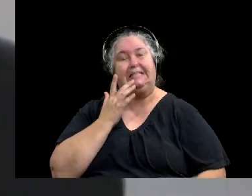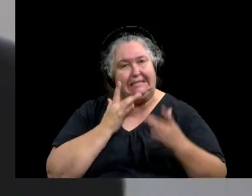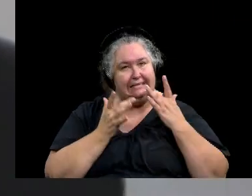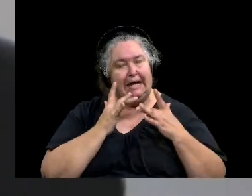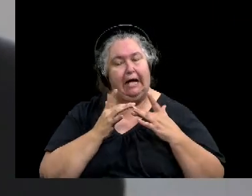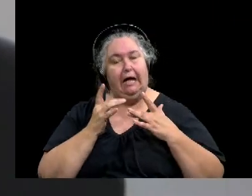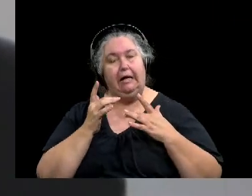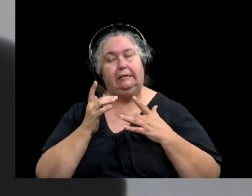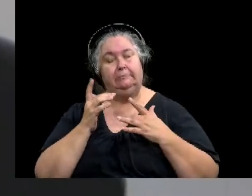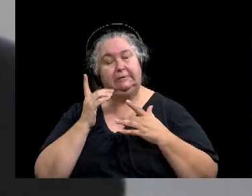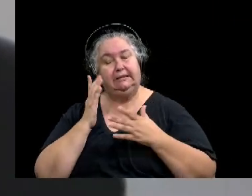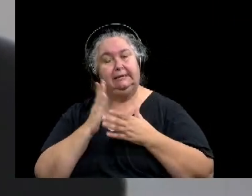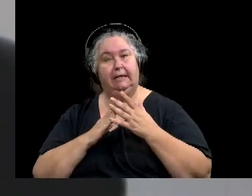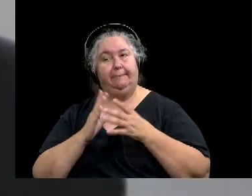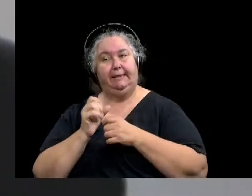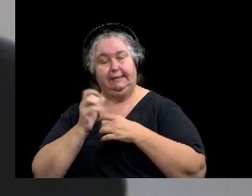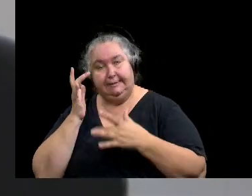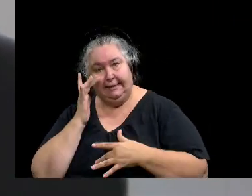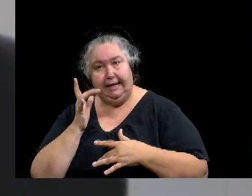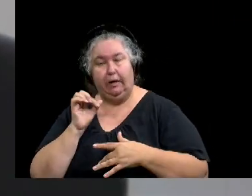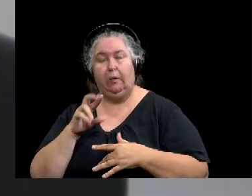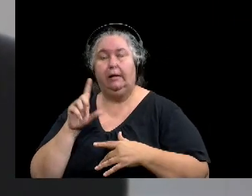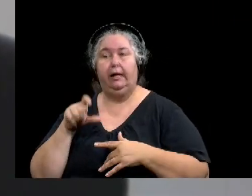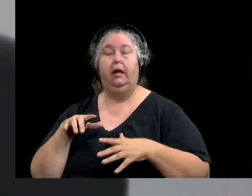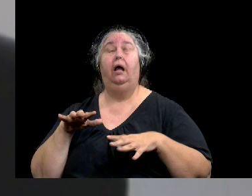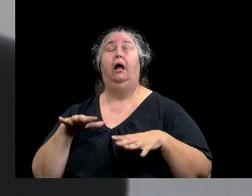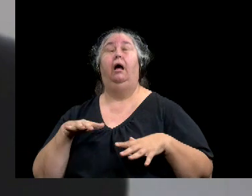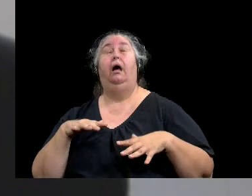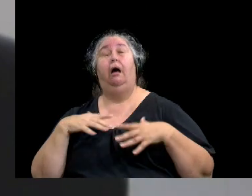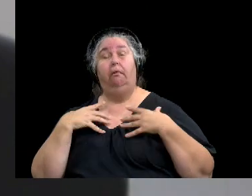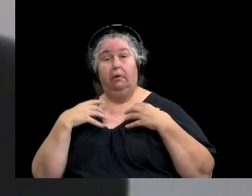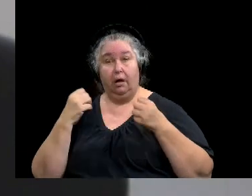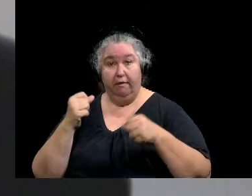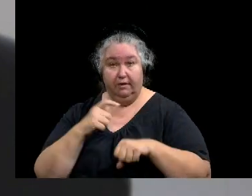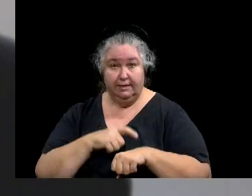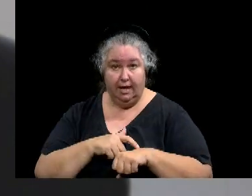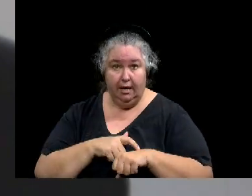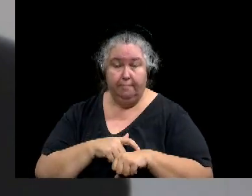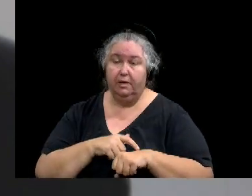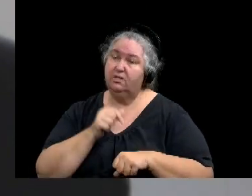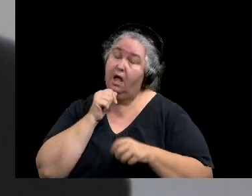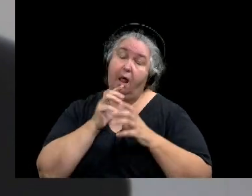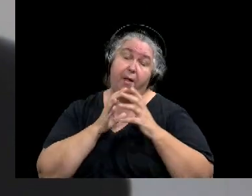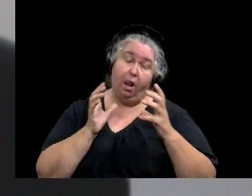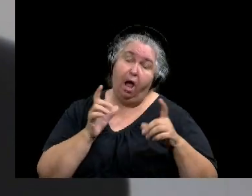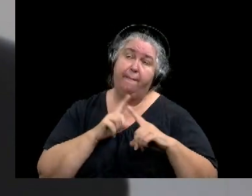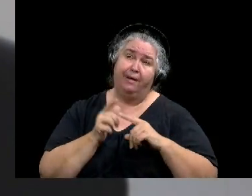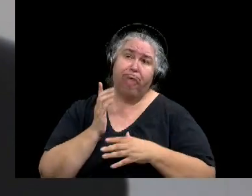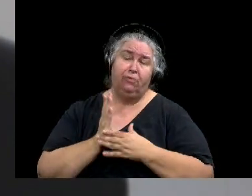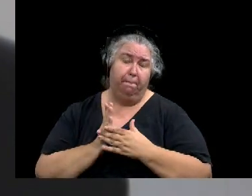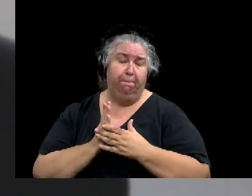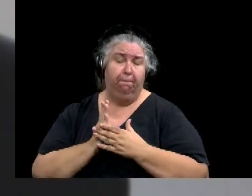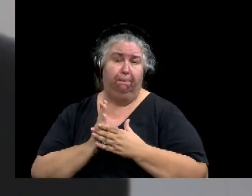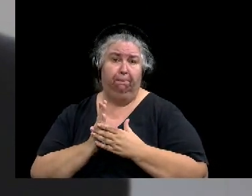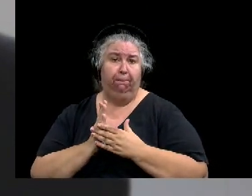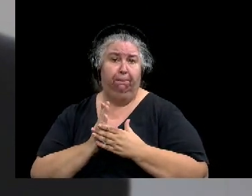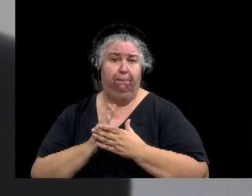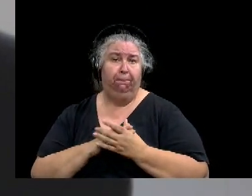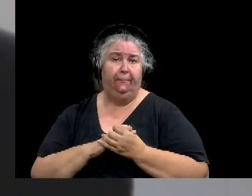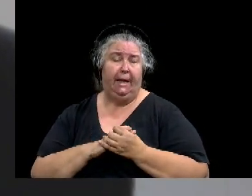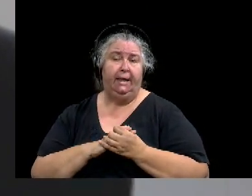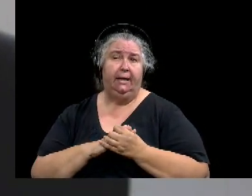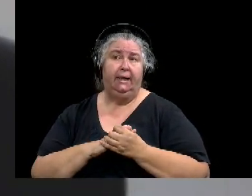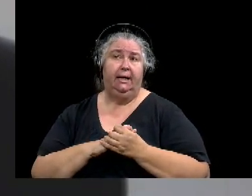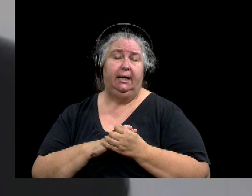sick and need time to recover. Fortunately, there hasn't been a lot of that, but there has been some.